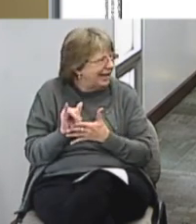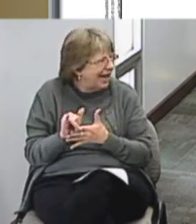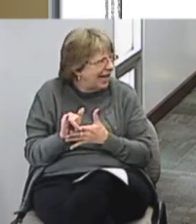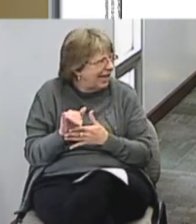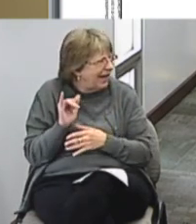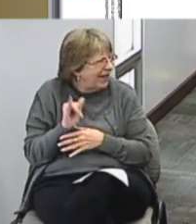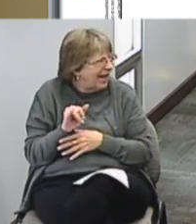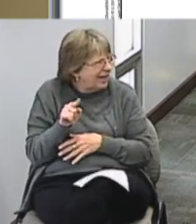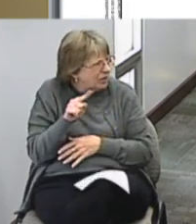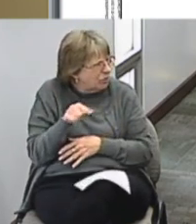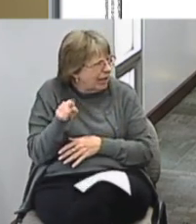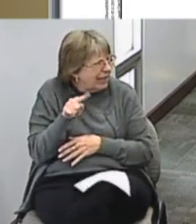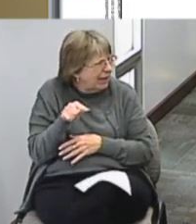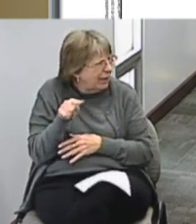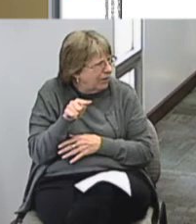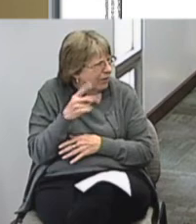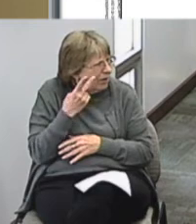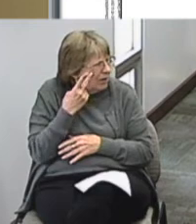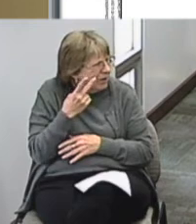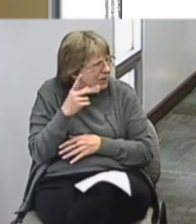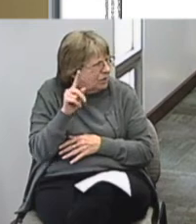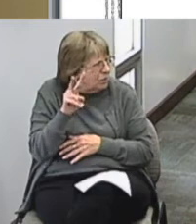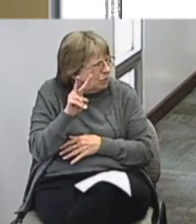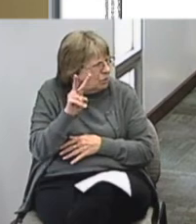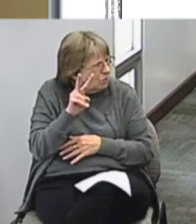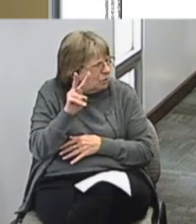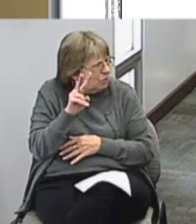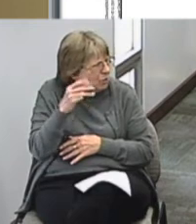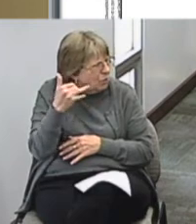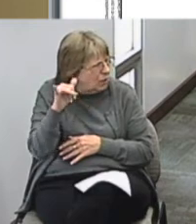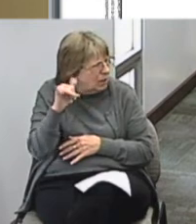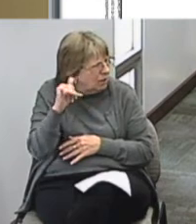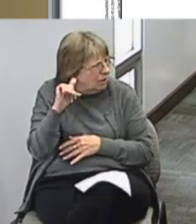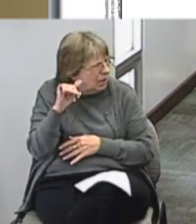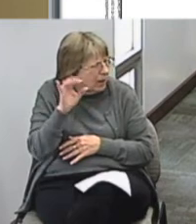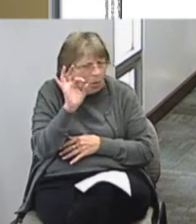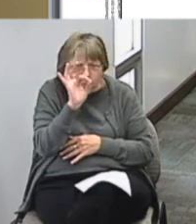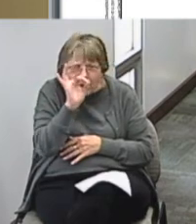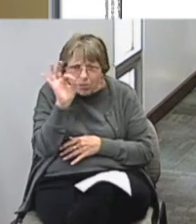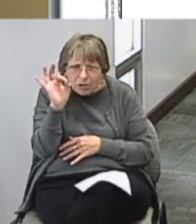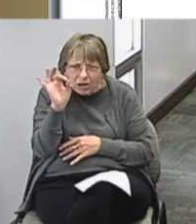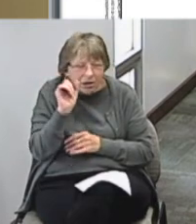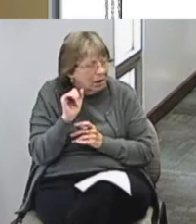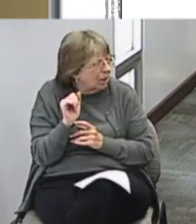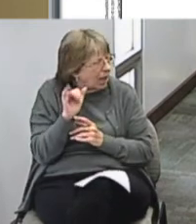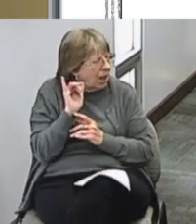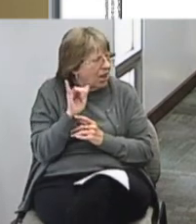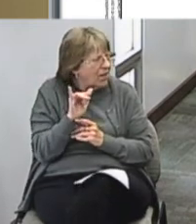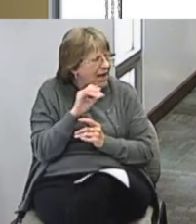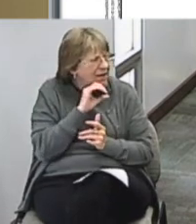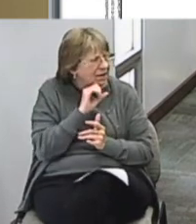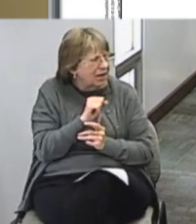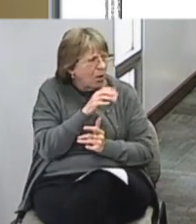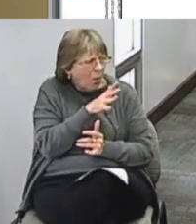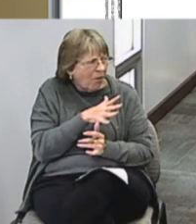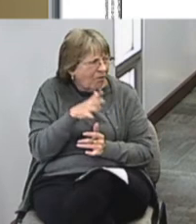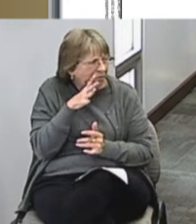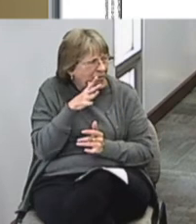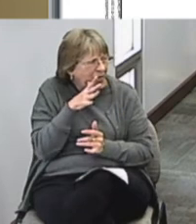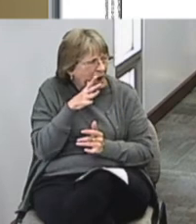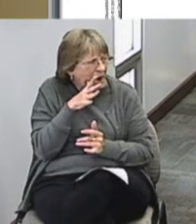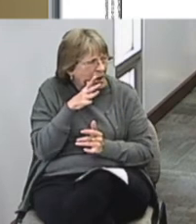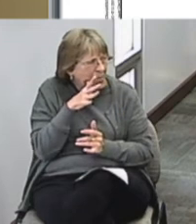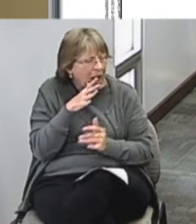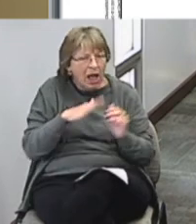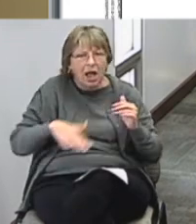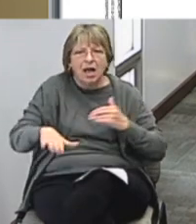right in this area. You can see those two little yellow blobs. Mm-hmm. And that is the old Farmland J elevator.